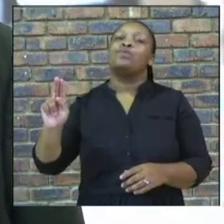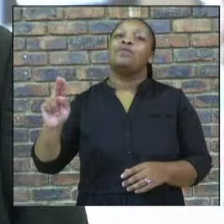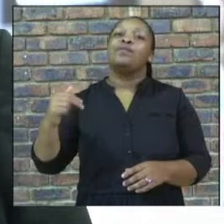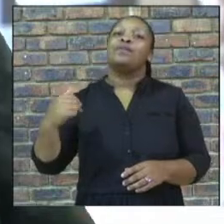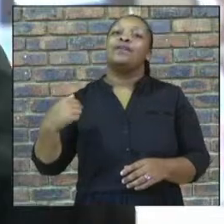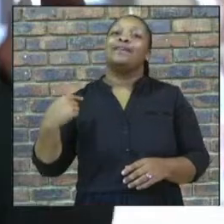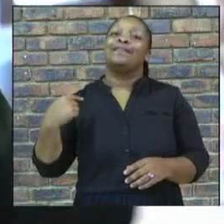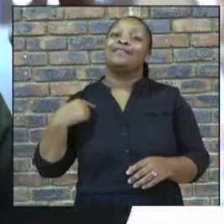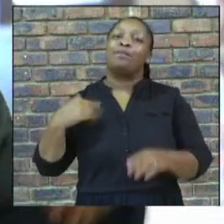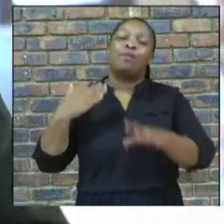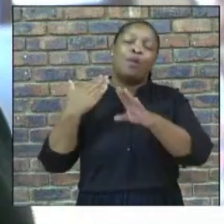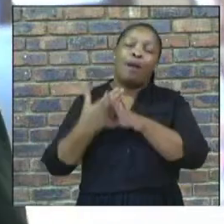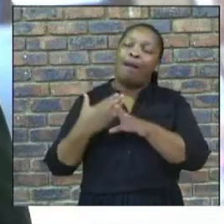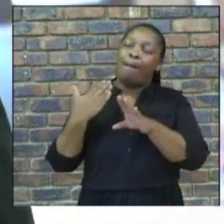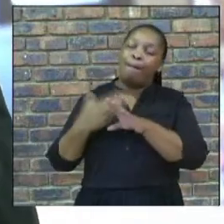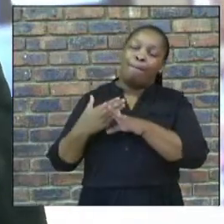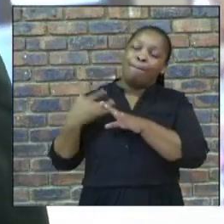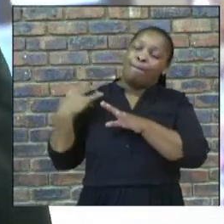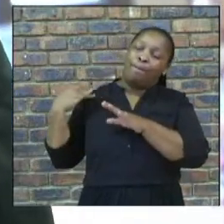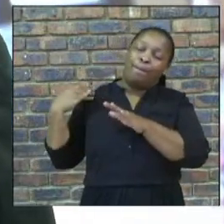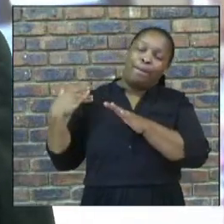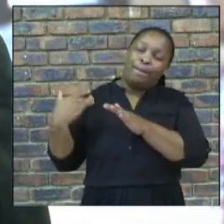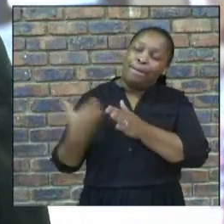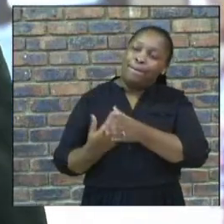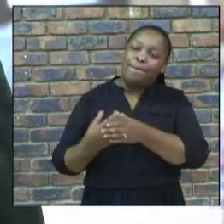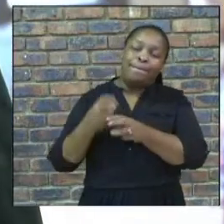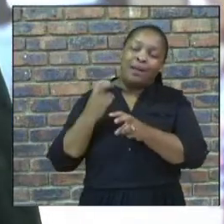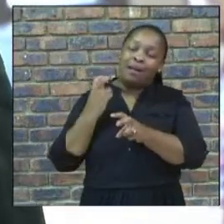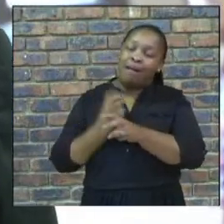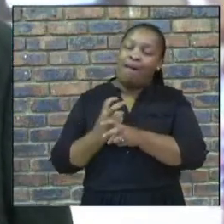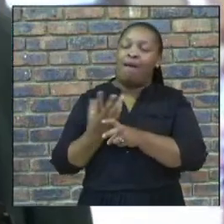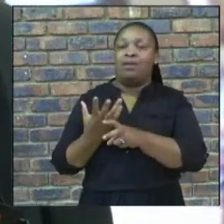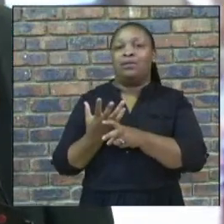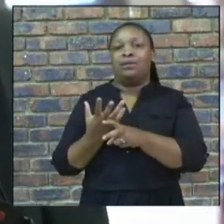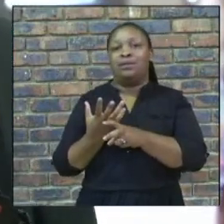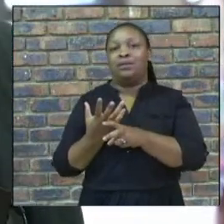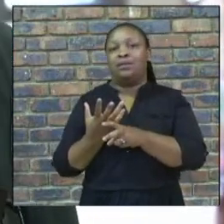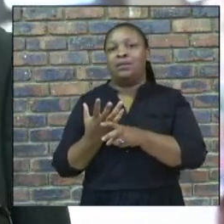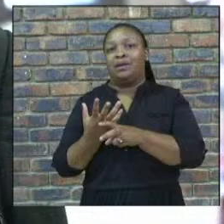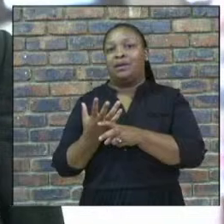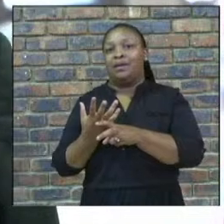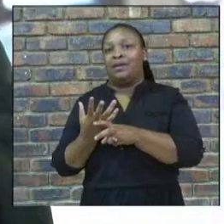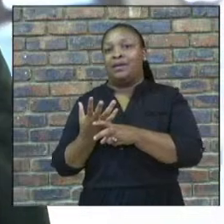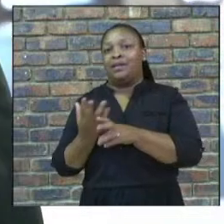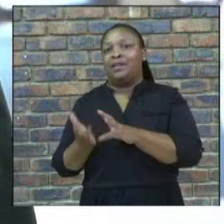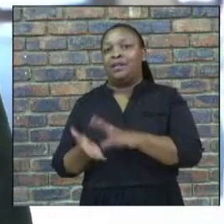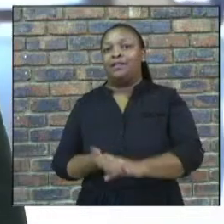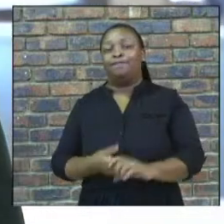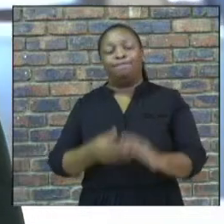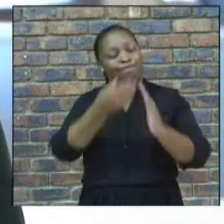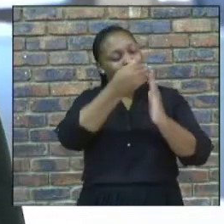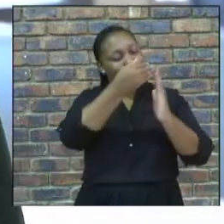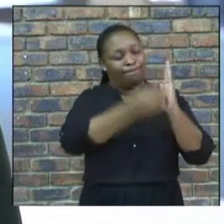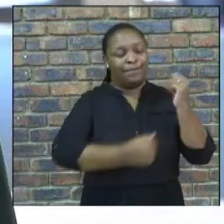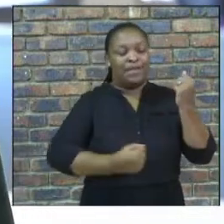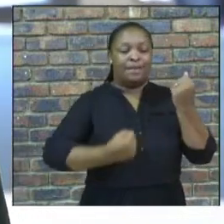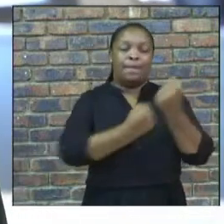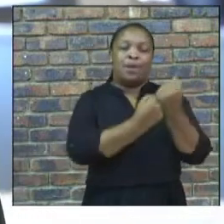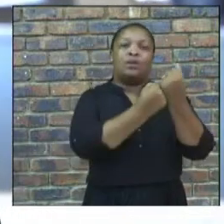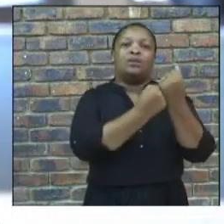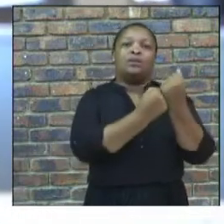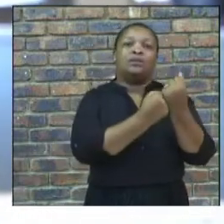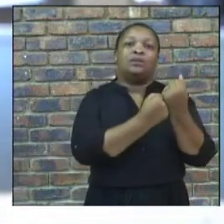abantu ukuthi bathole ukudla. Kodwa ke siyayithokoza ibhini